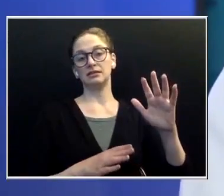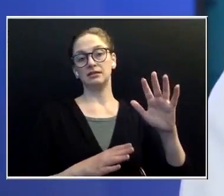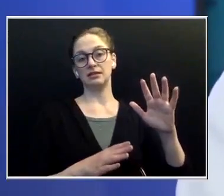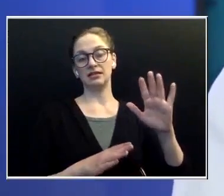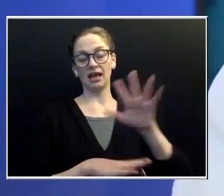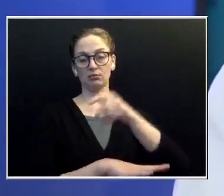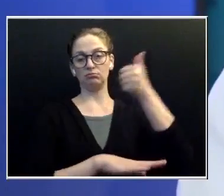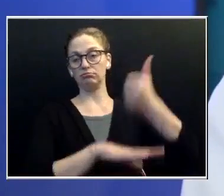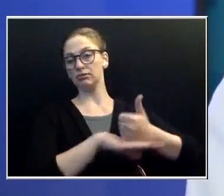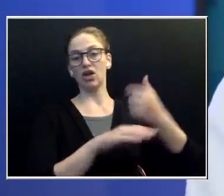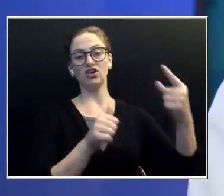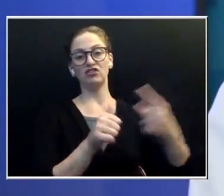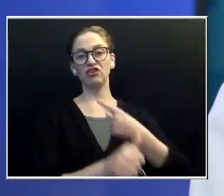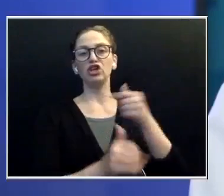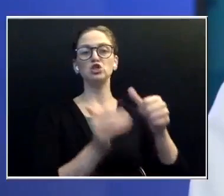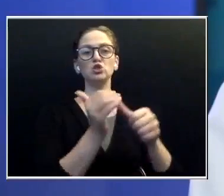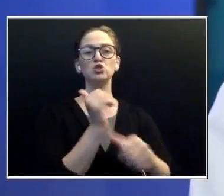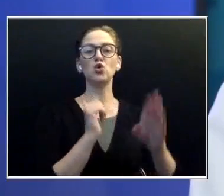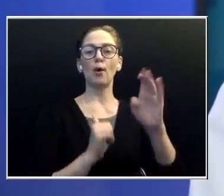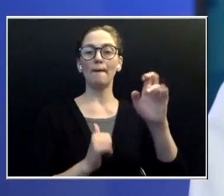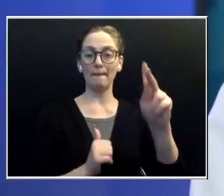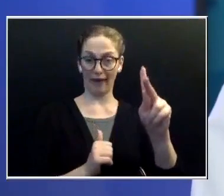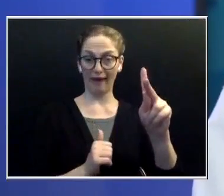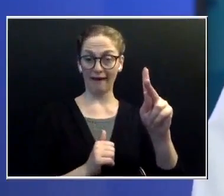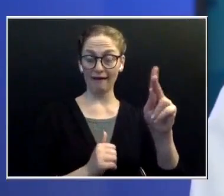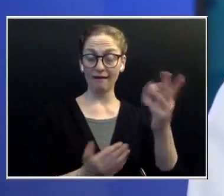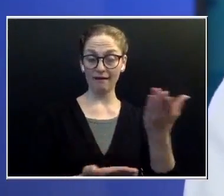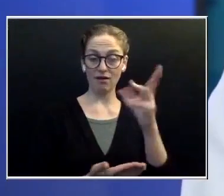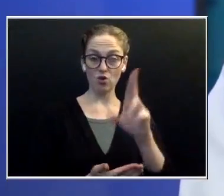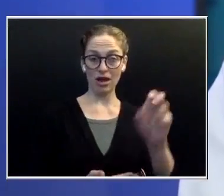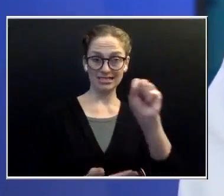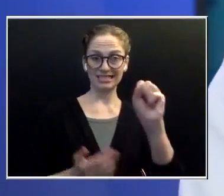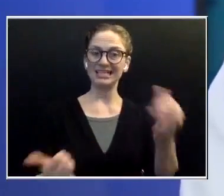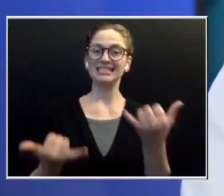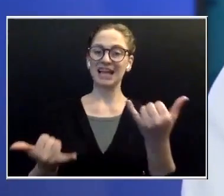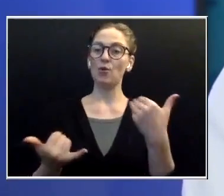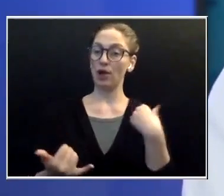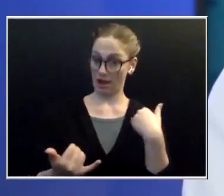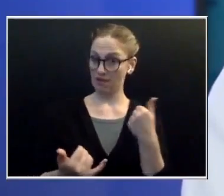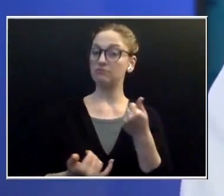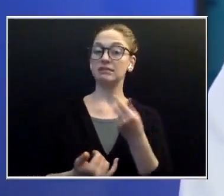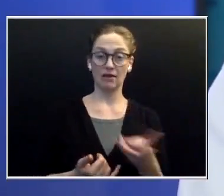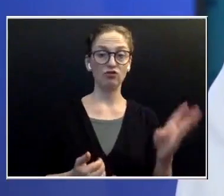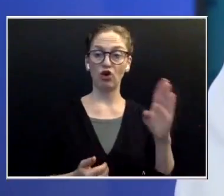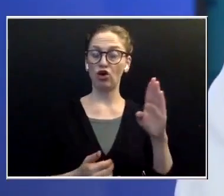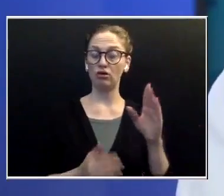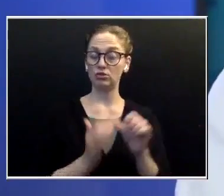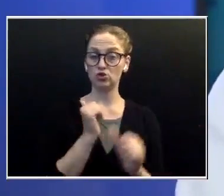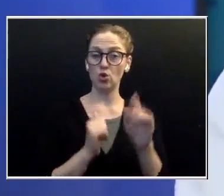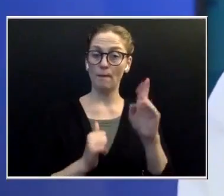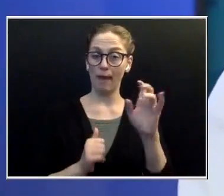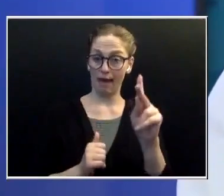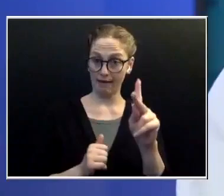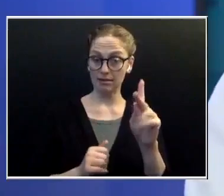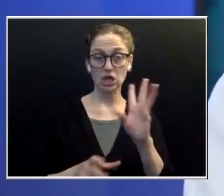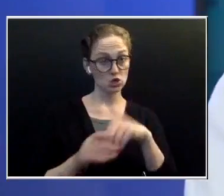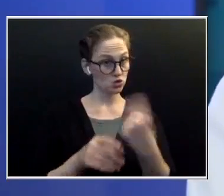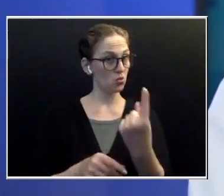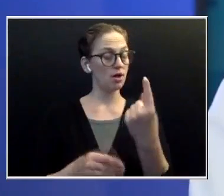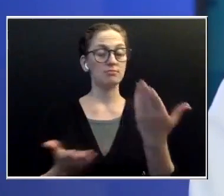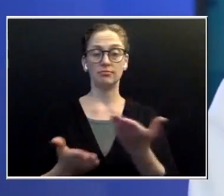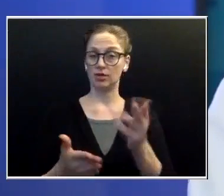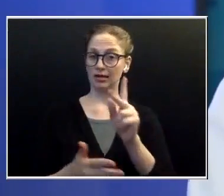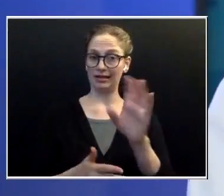this, we have multiple banks throughout the U.S., including in Kansas City here. So now these donors, again, they have to go through a very thorough